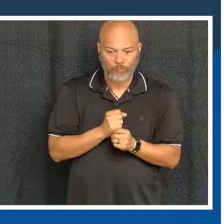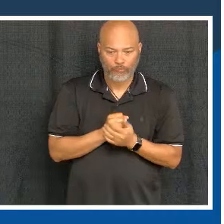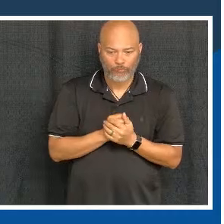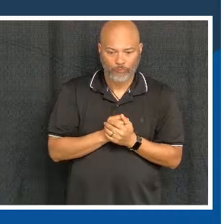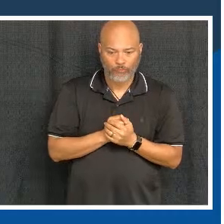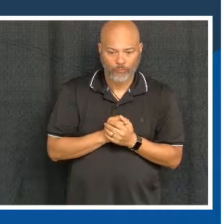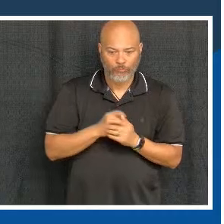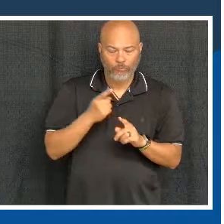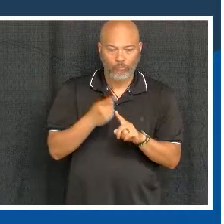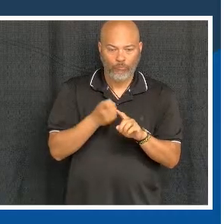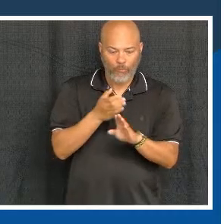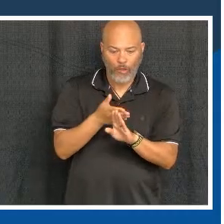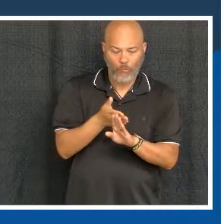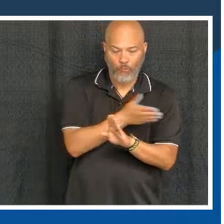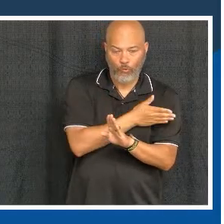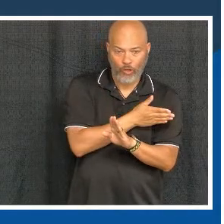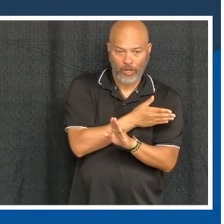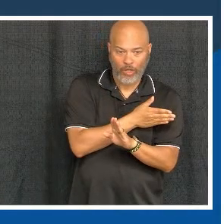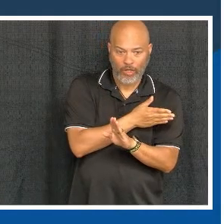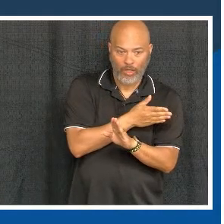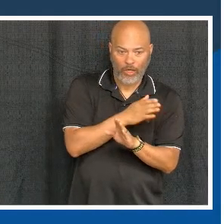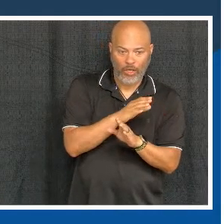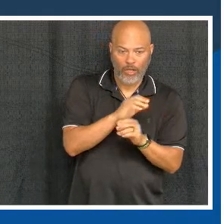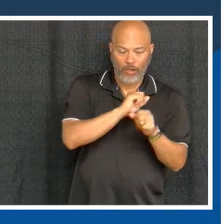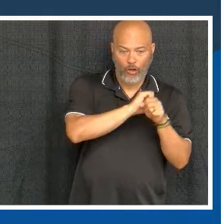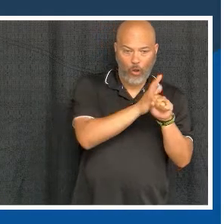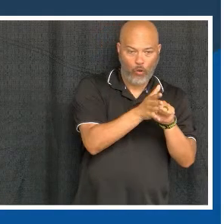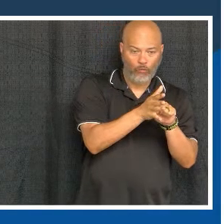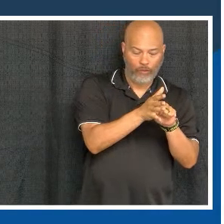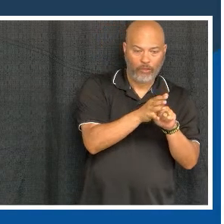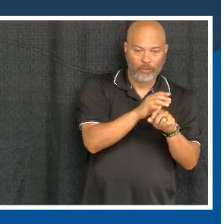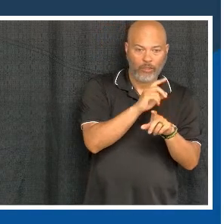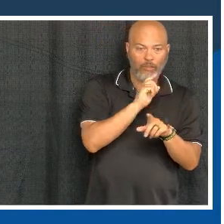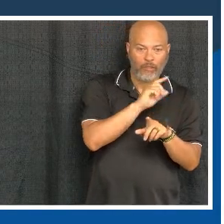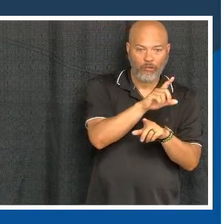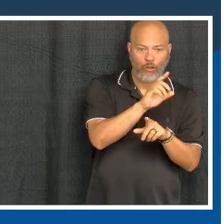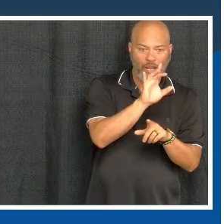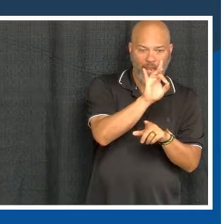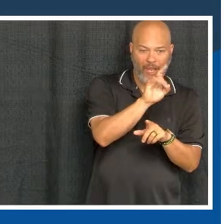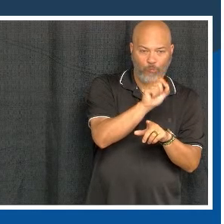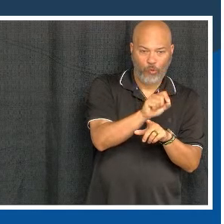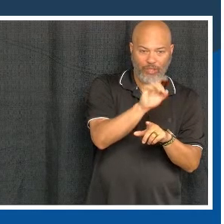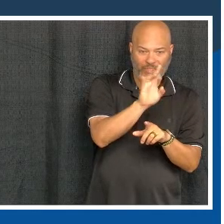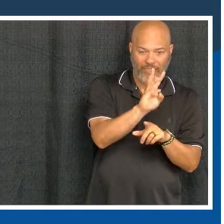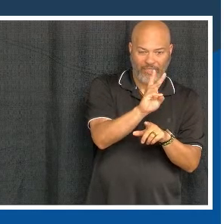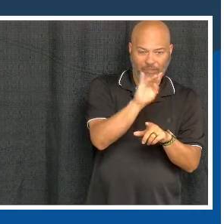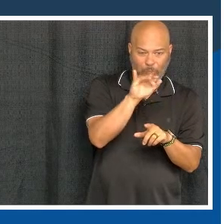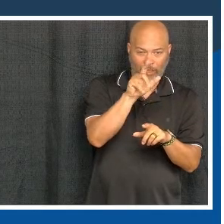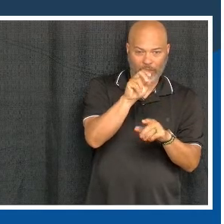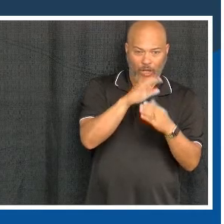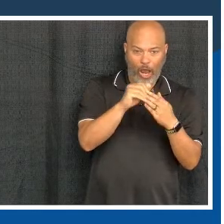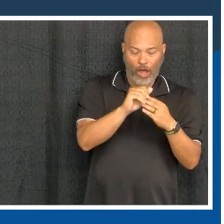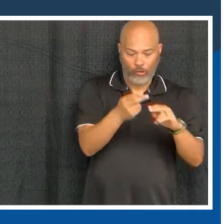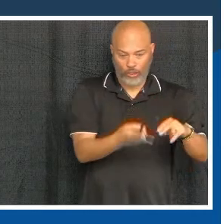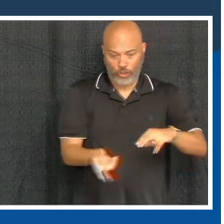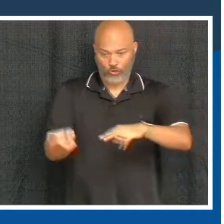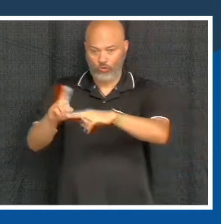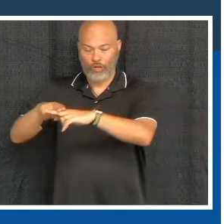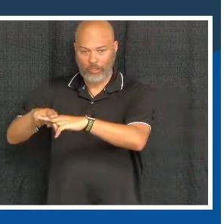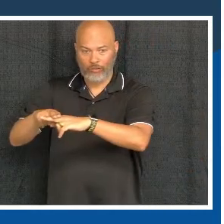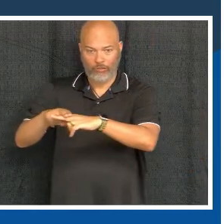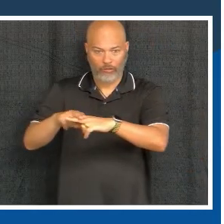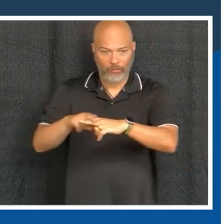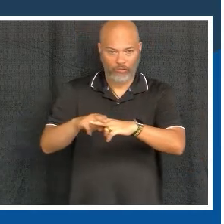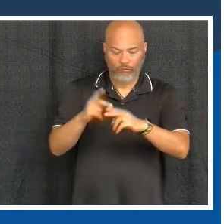from pre-COVID 2019 to 2023 is an $8.6 million increase. So